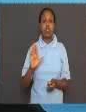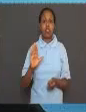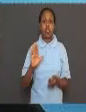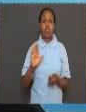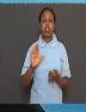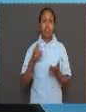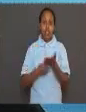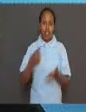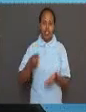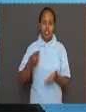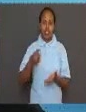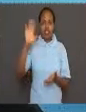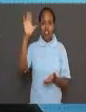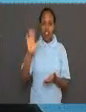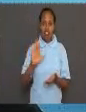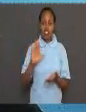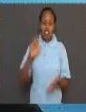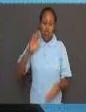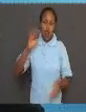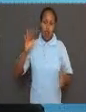they compress.